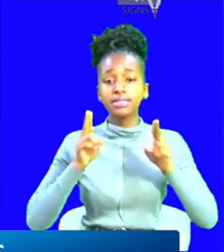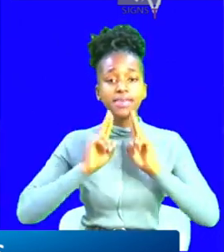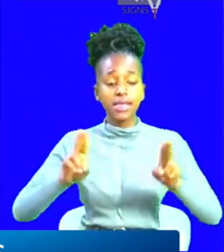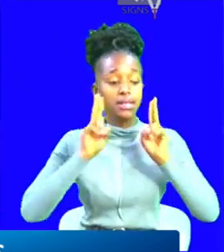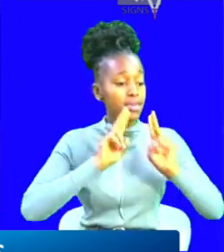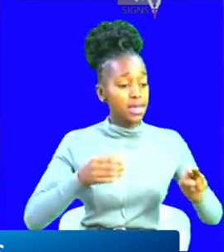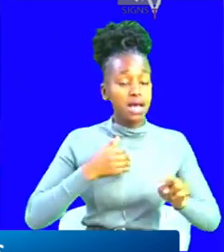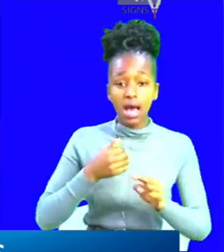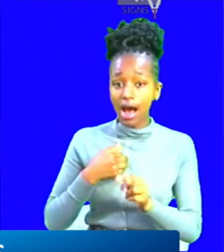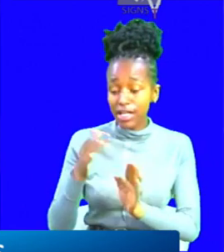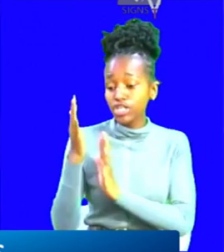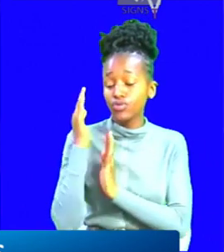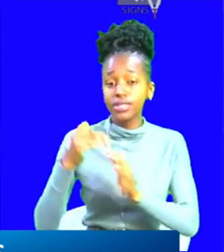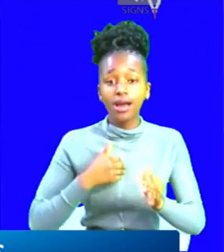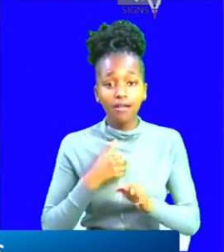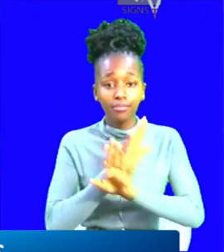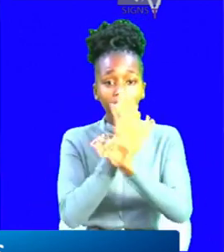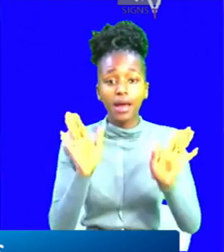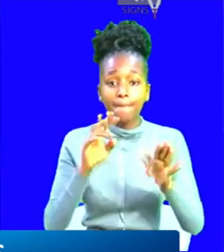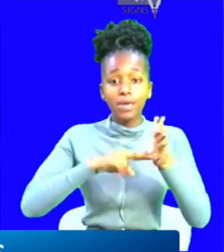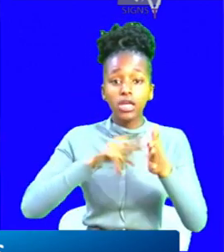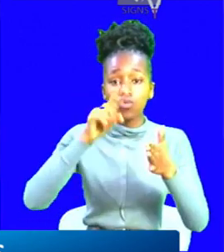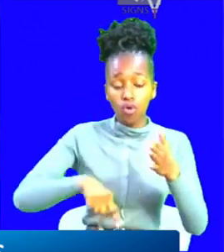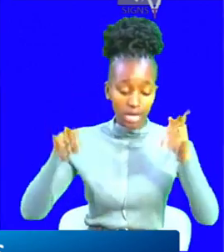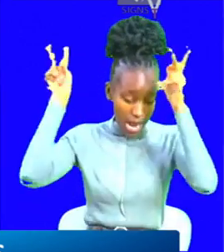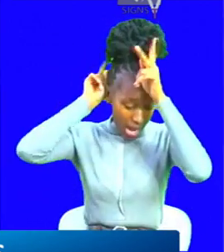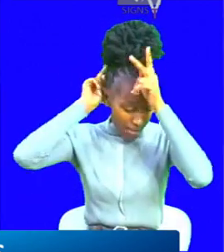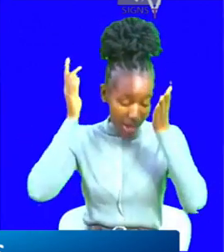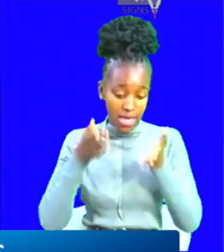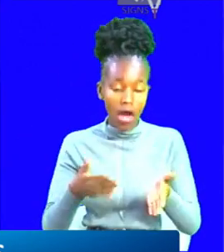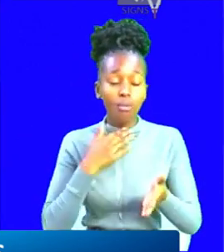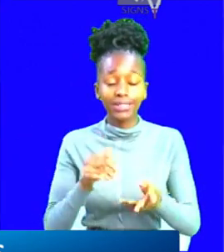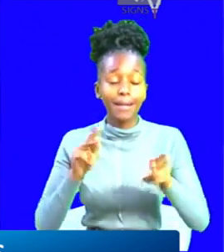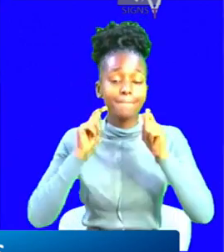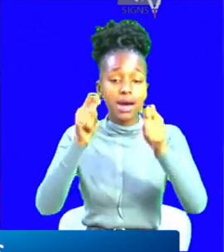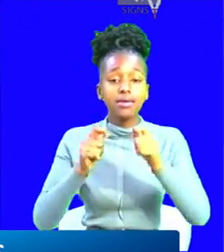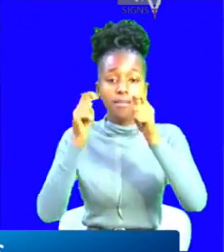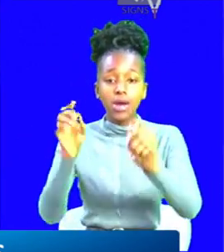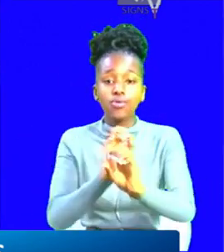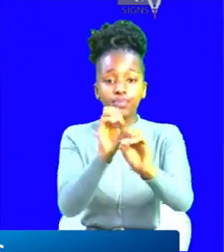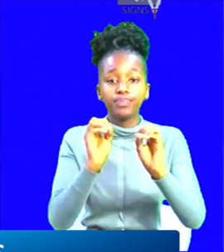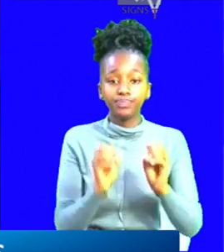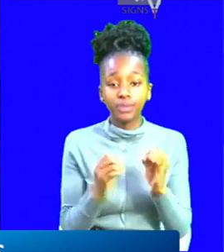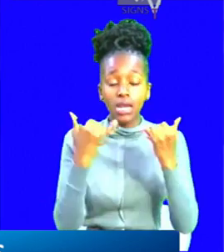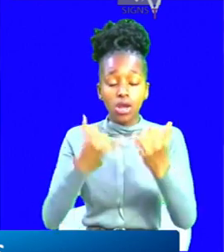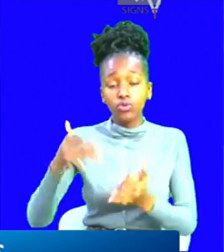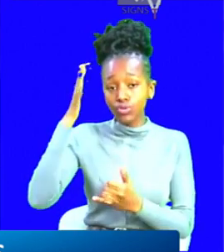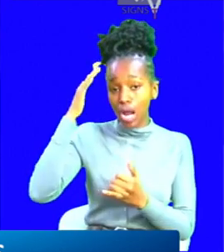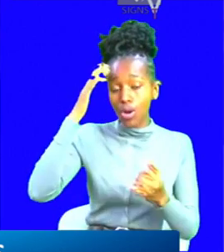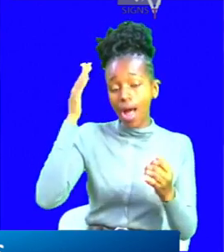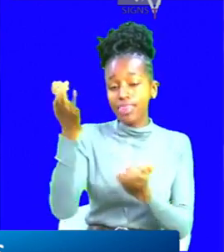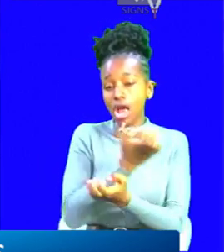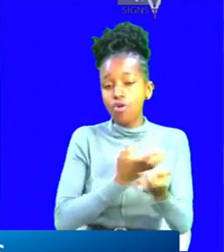tunataka kusema Kakamega sisi hatutaki maandamano. Haiwezekani that the cost of living ama bei gharama ya